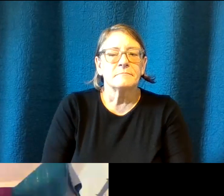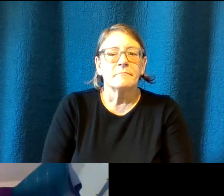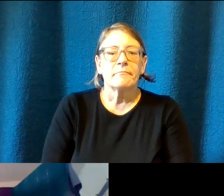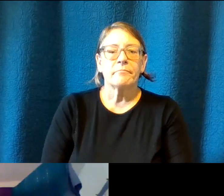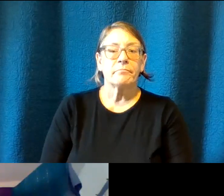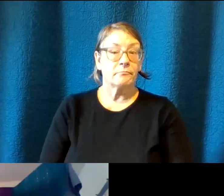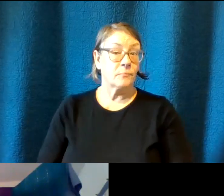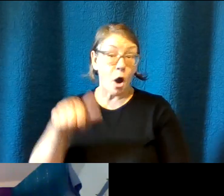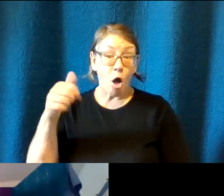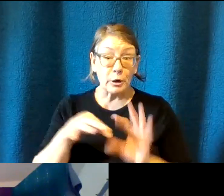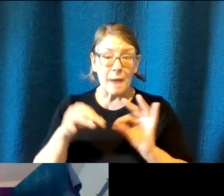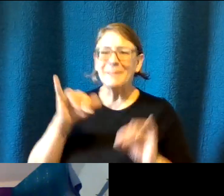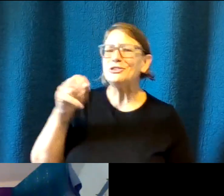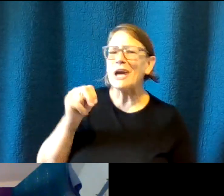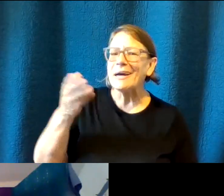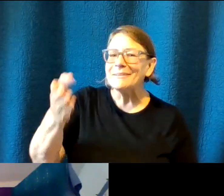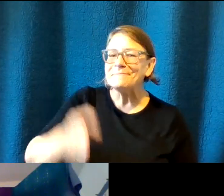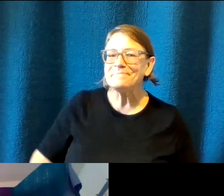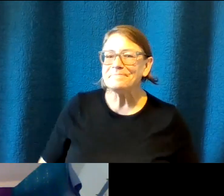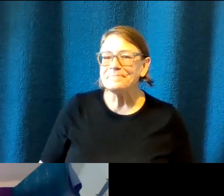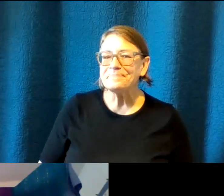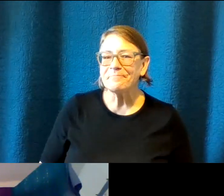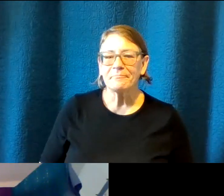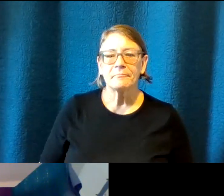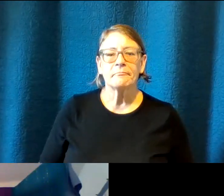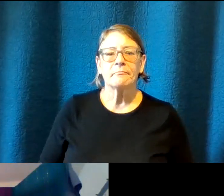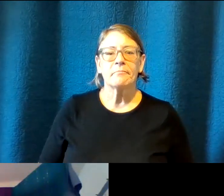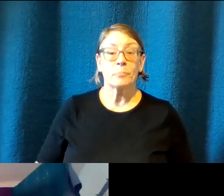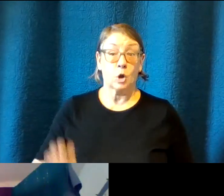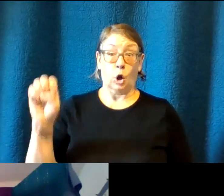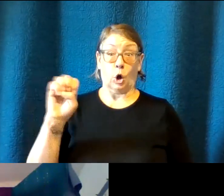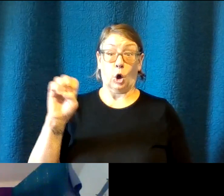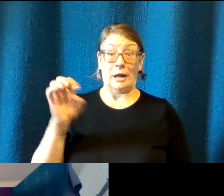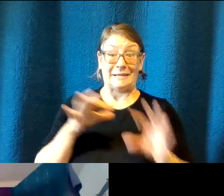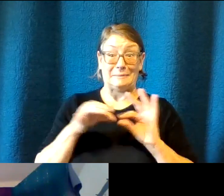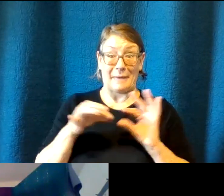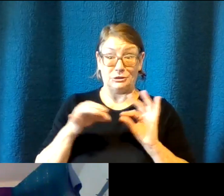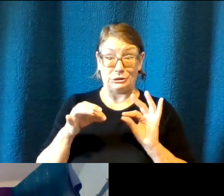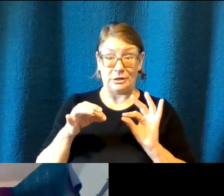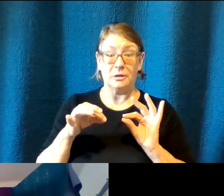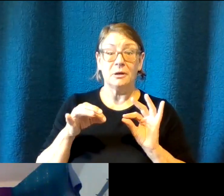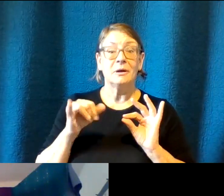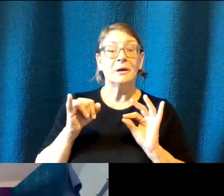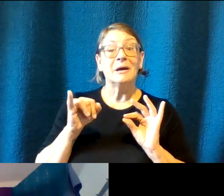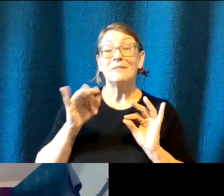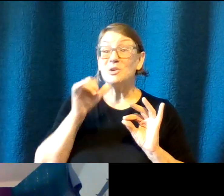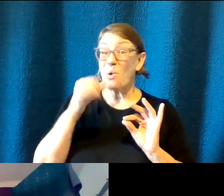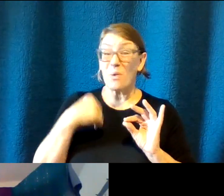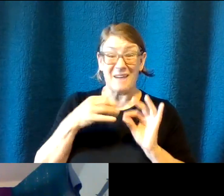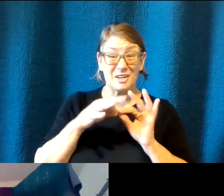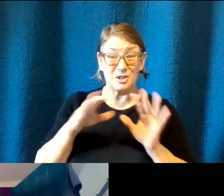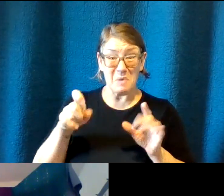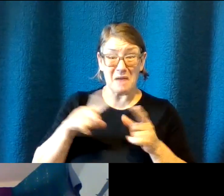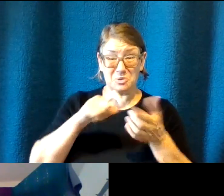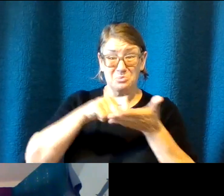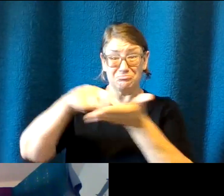Anybody else have anything? Jan? Well, Ernest had mentioned, you know, if he didn't have an interpreter, writing,